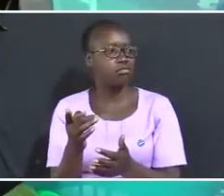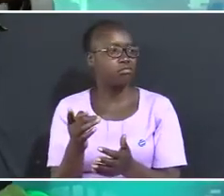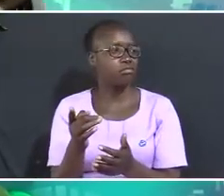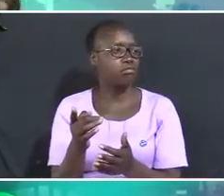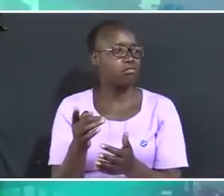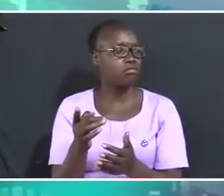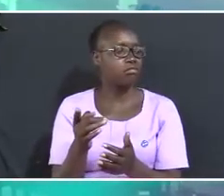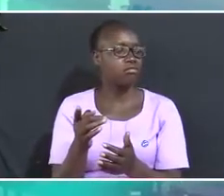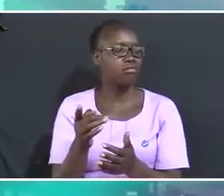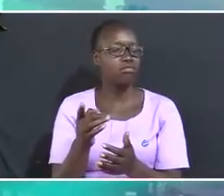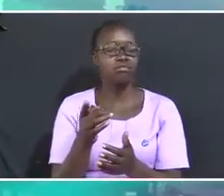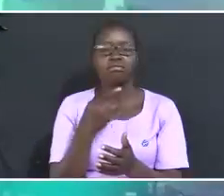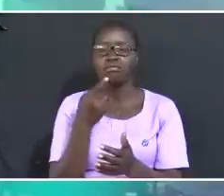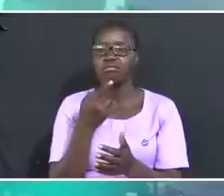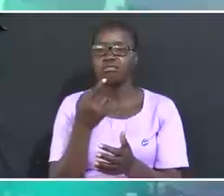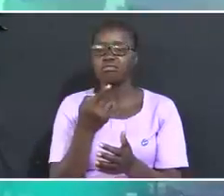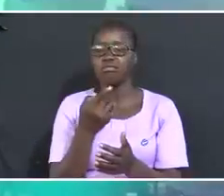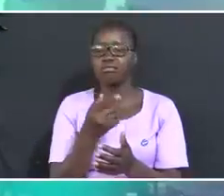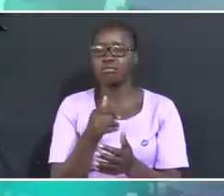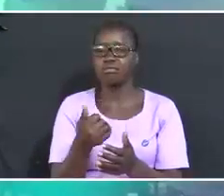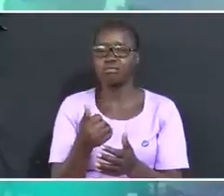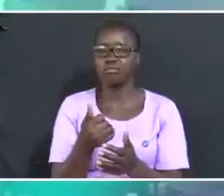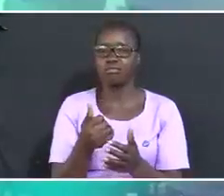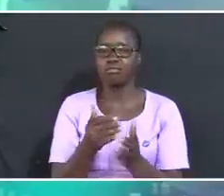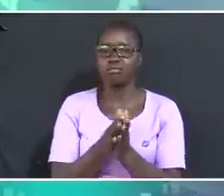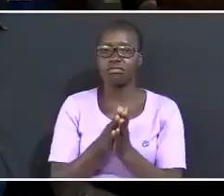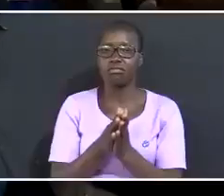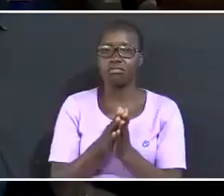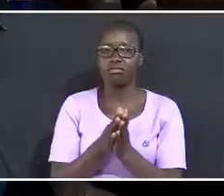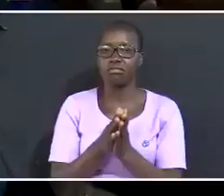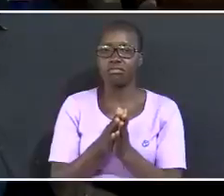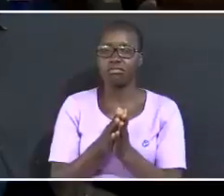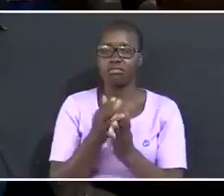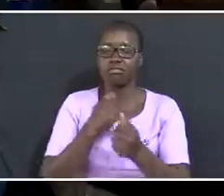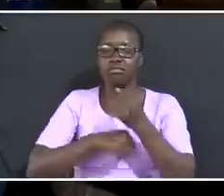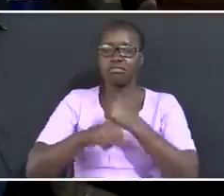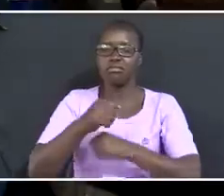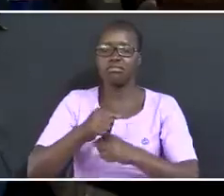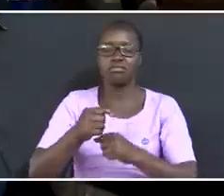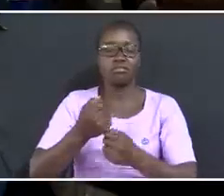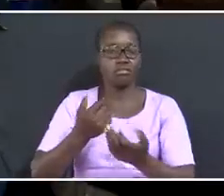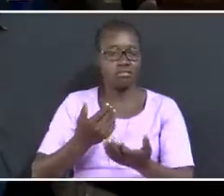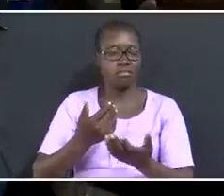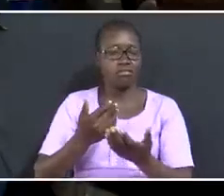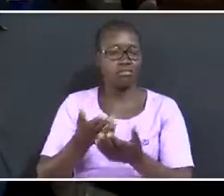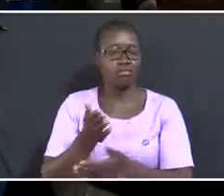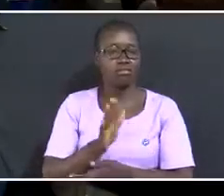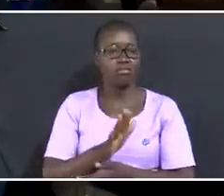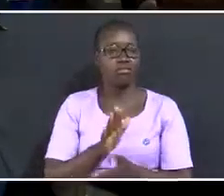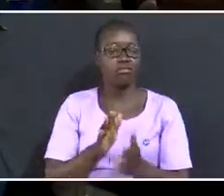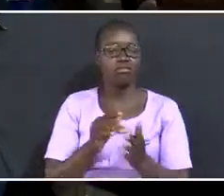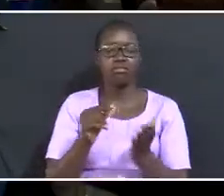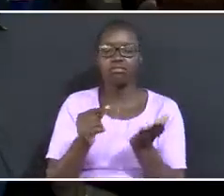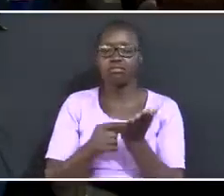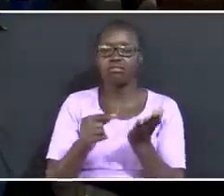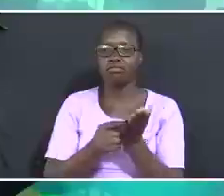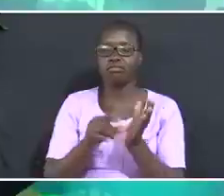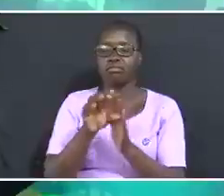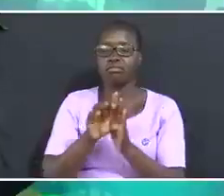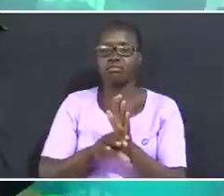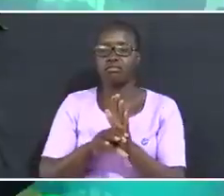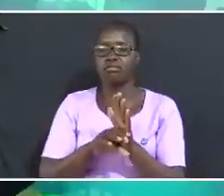You are taken captive. And the history of captivity goes back to Genesis chapter